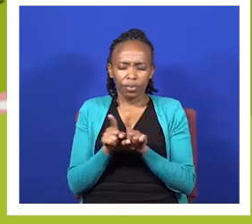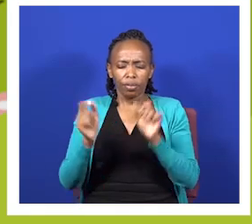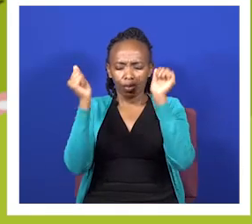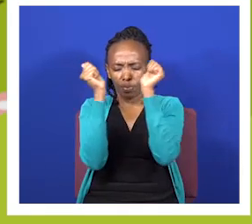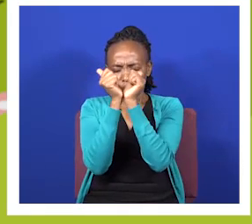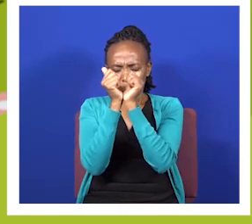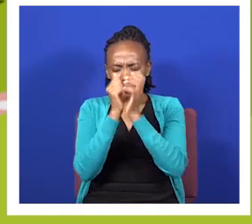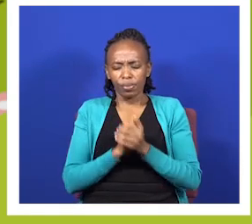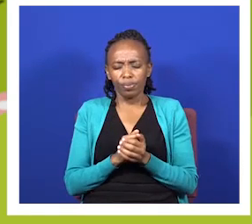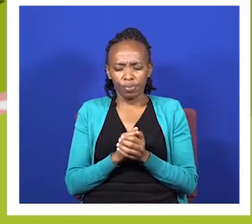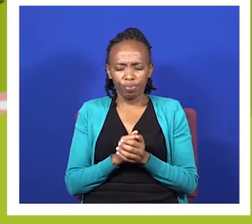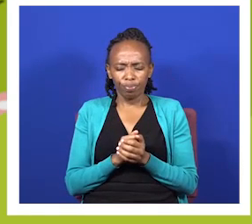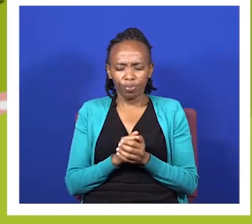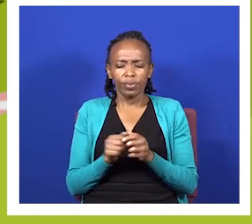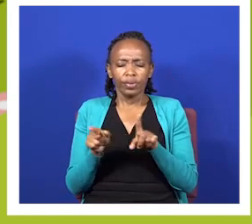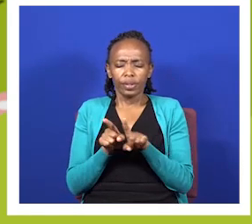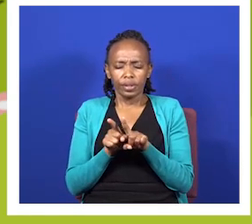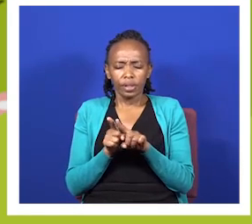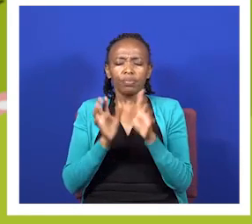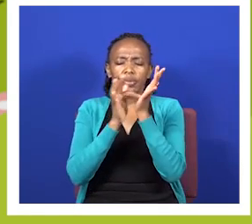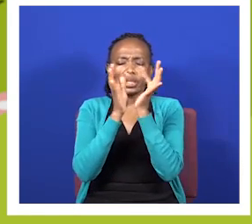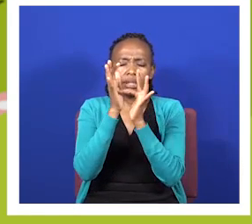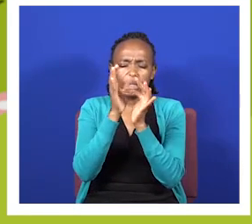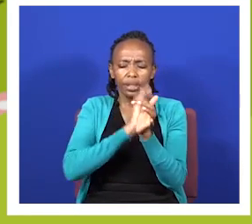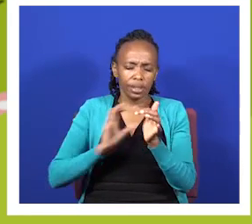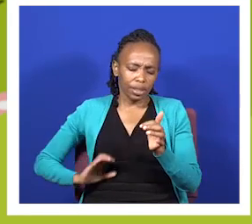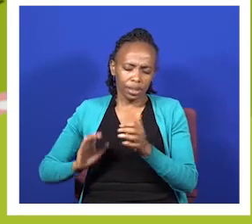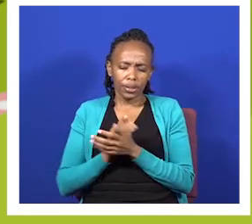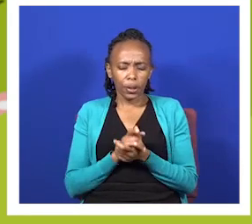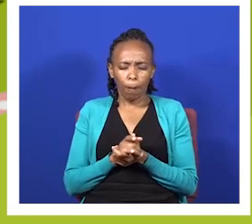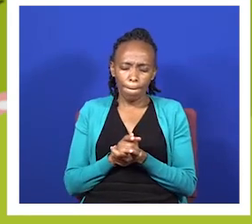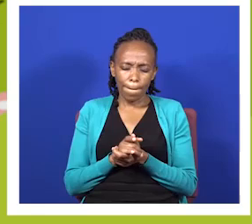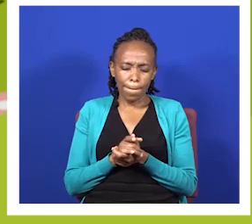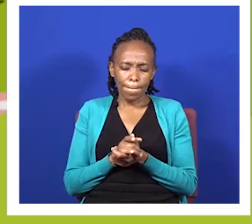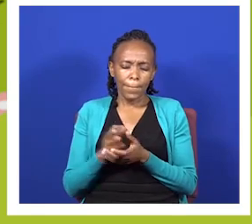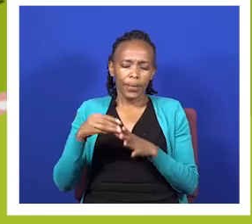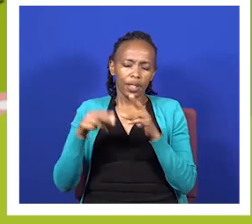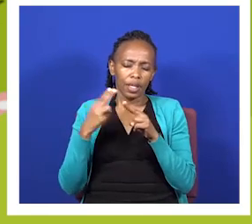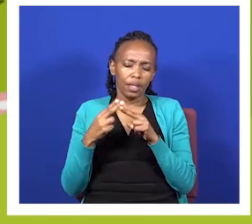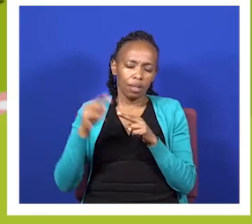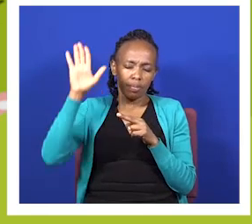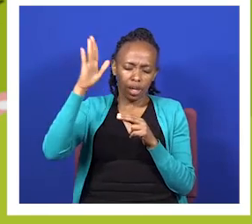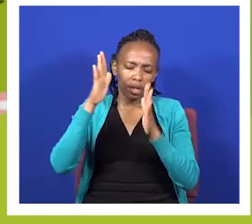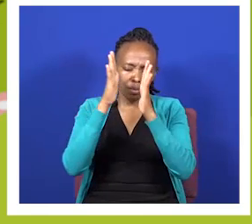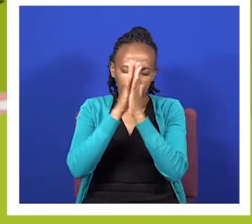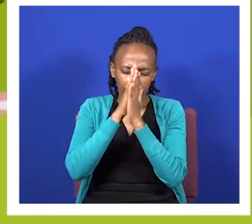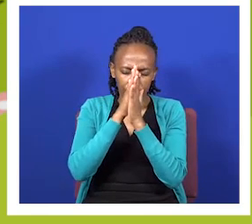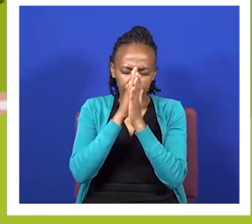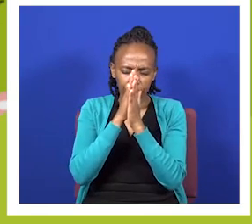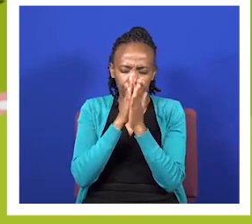like Paul. And even like Jesus Christ. In your name I